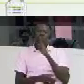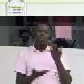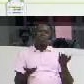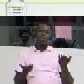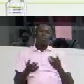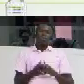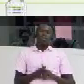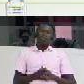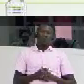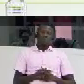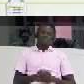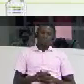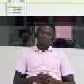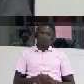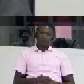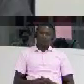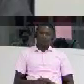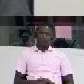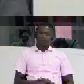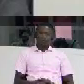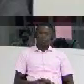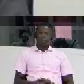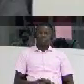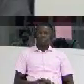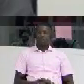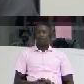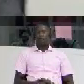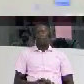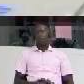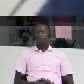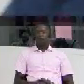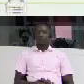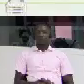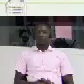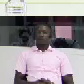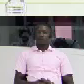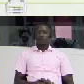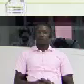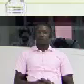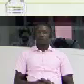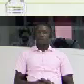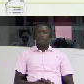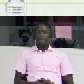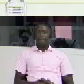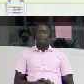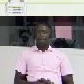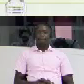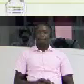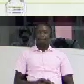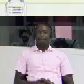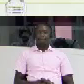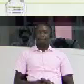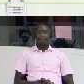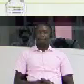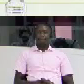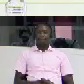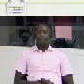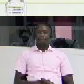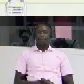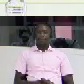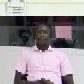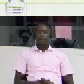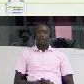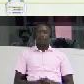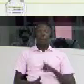ñoo fa daje woon ñoo xam ne ñoom soo leen dajalee police yi ñoom duñ fa daan faral di nekk. mooy groupe yi